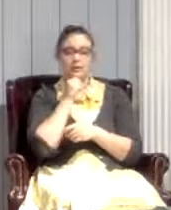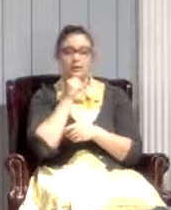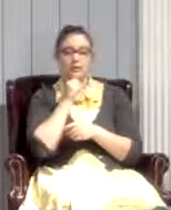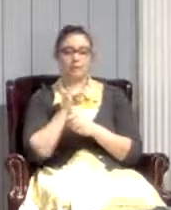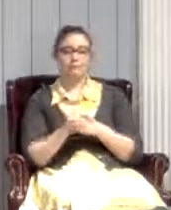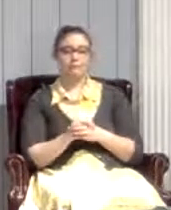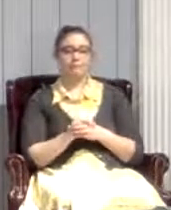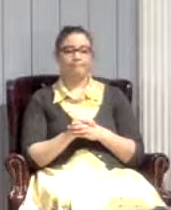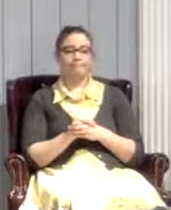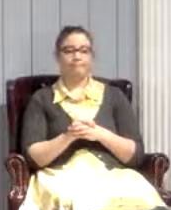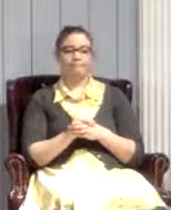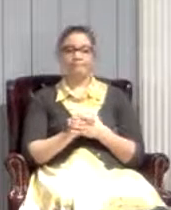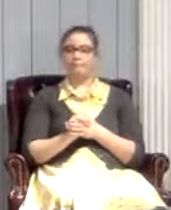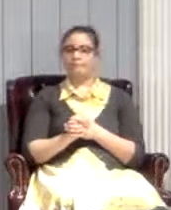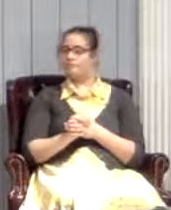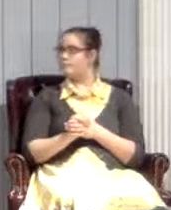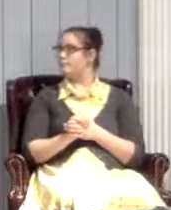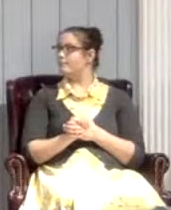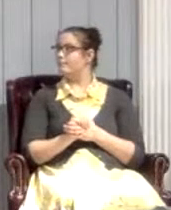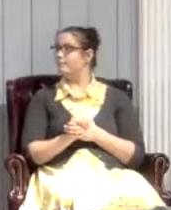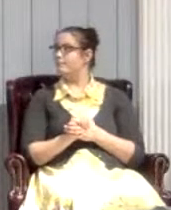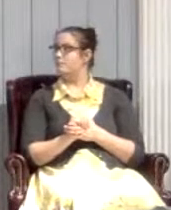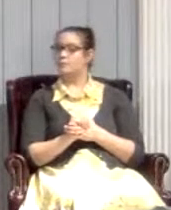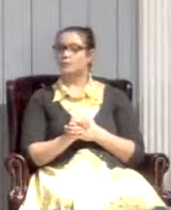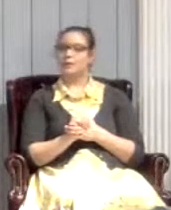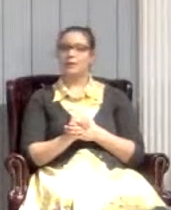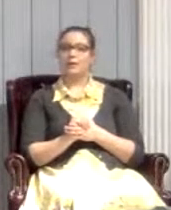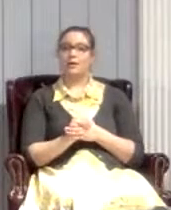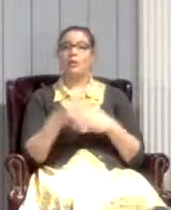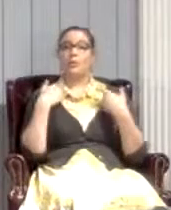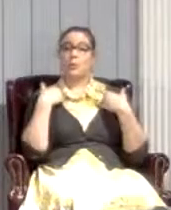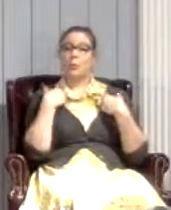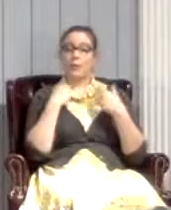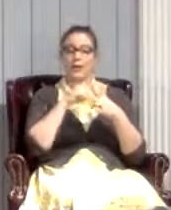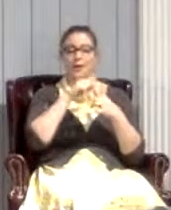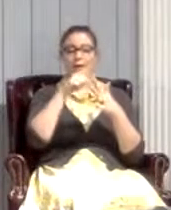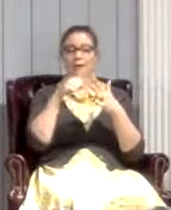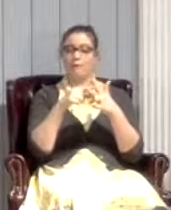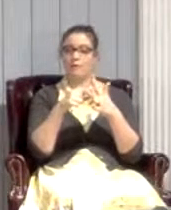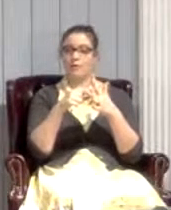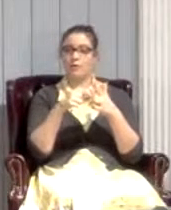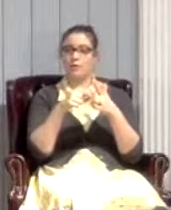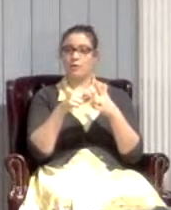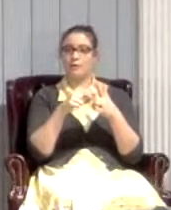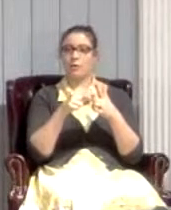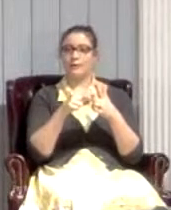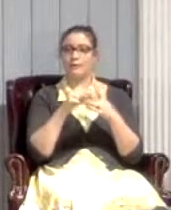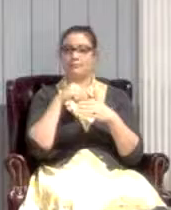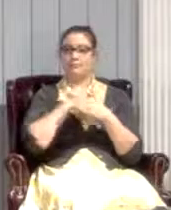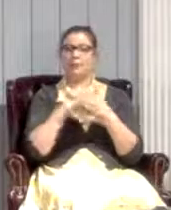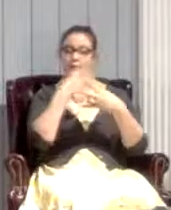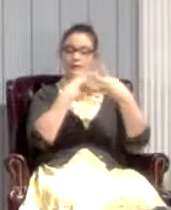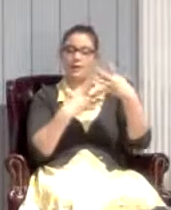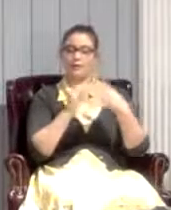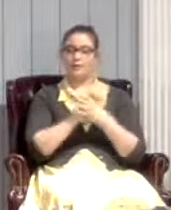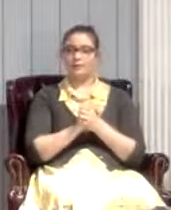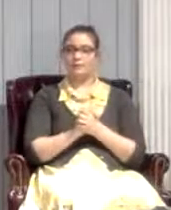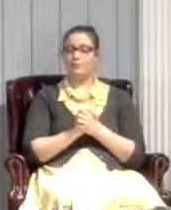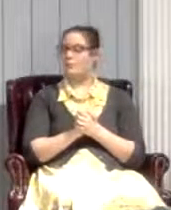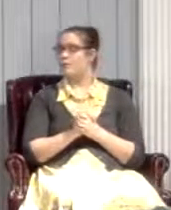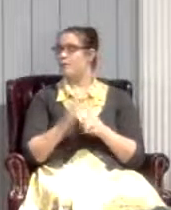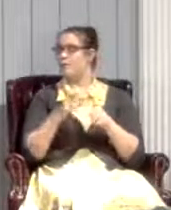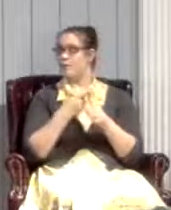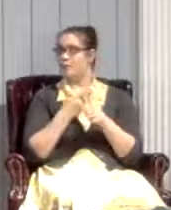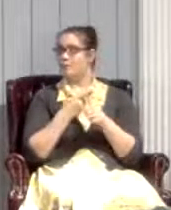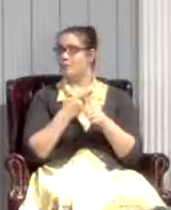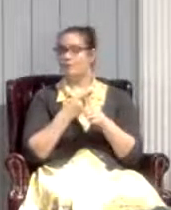So with that as kind of an introduction, let's get into the three points of the outline today. First of all, I want to point out the nature of these weapons,